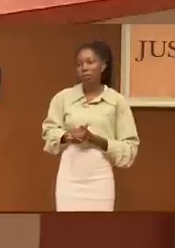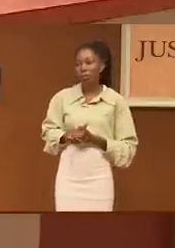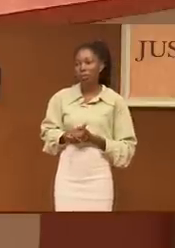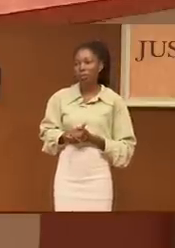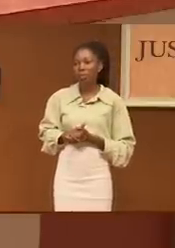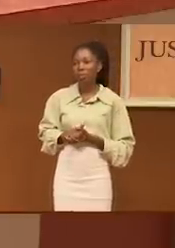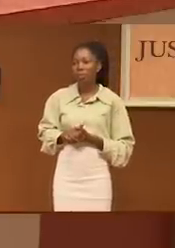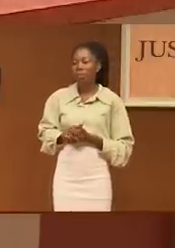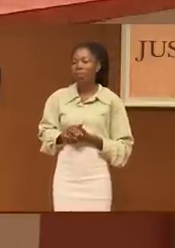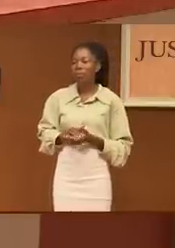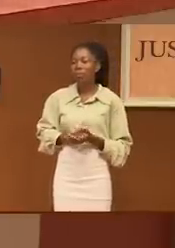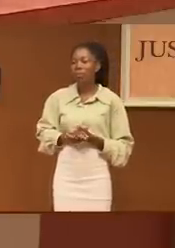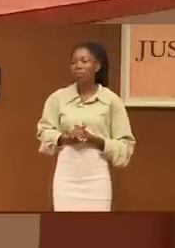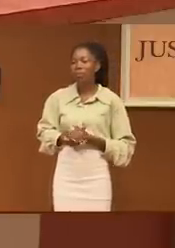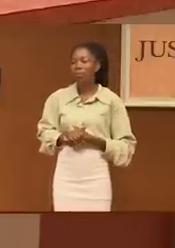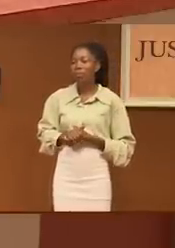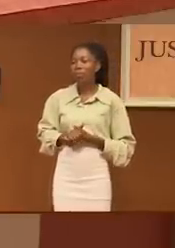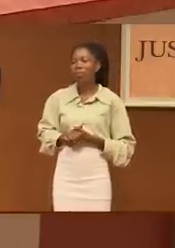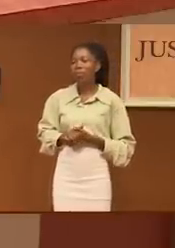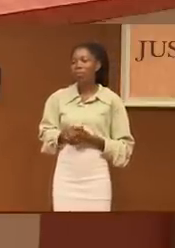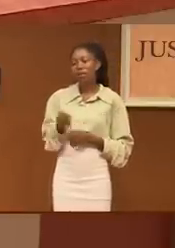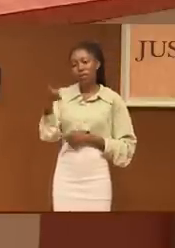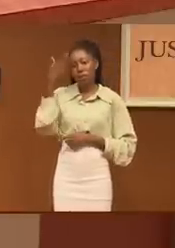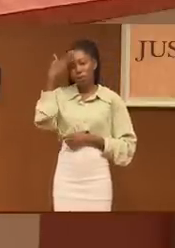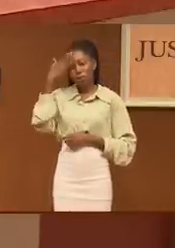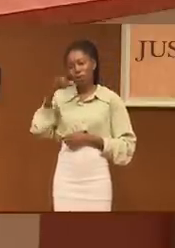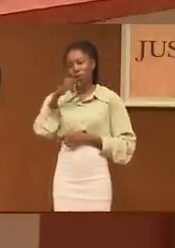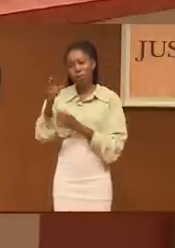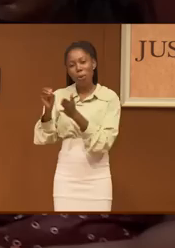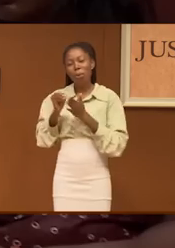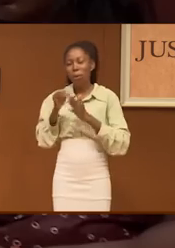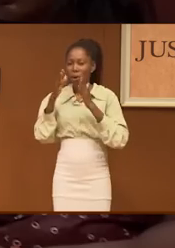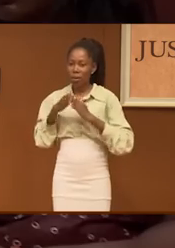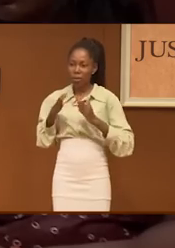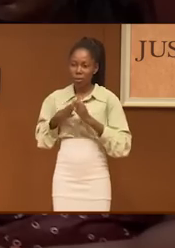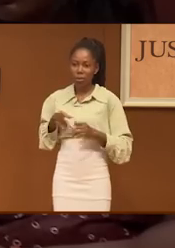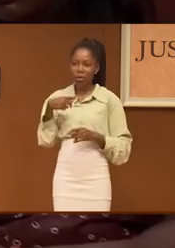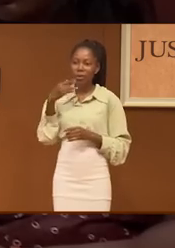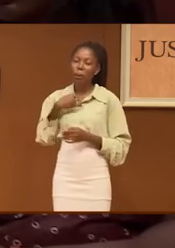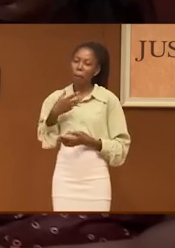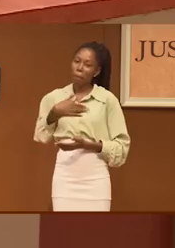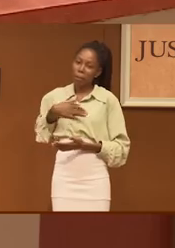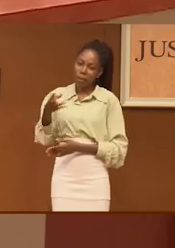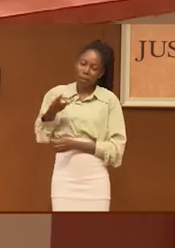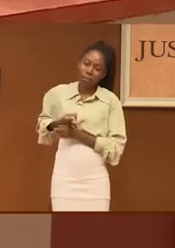know, I'm not the owner of the apartment, you know. But I'm not the one that I'm sorry. Come me.